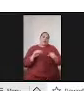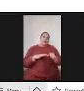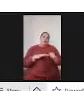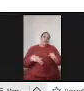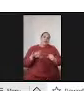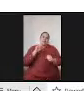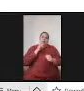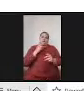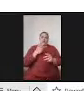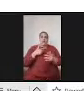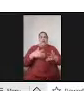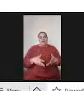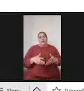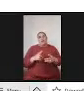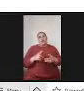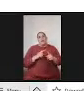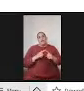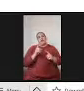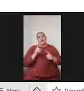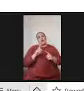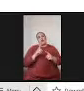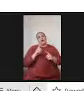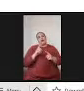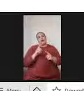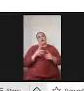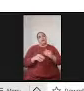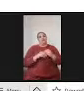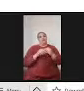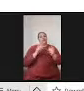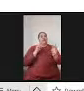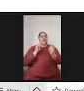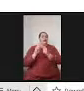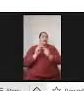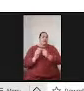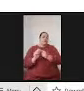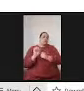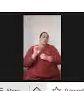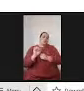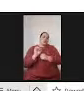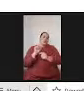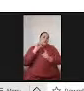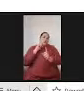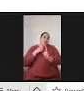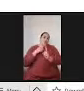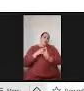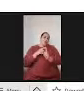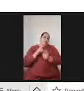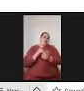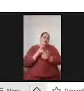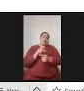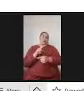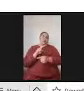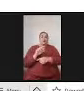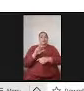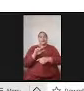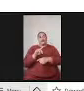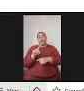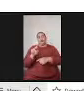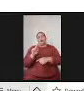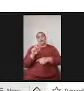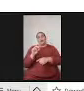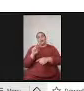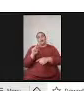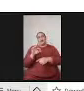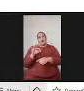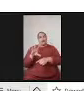are that taking a decision about changing your goalpost from 2019 to 2023. It's acceptable